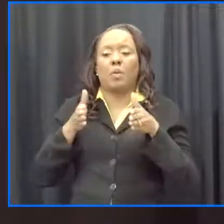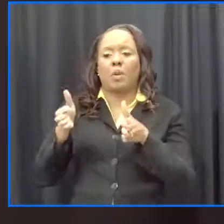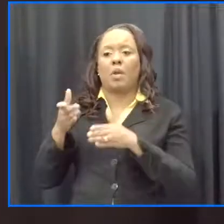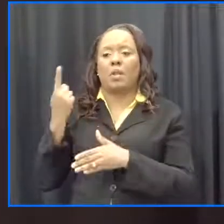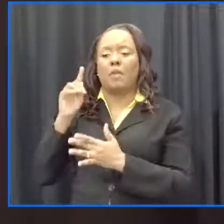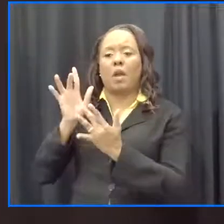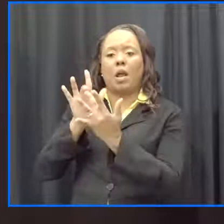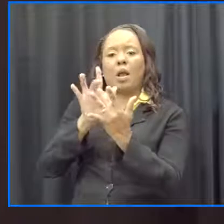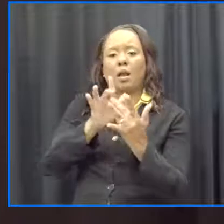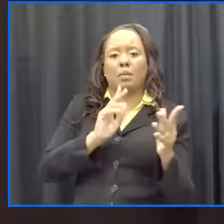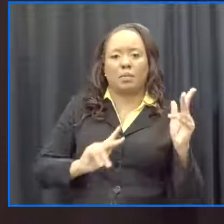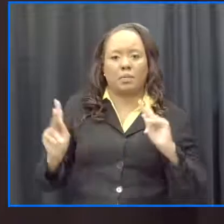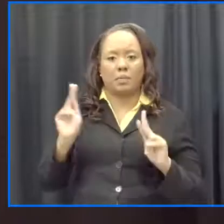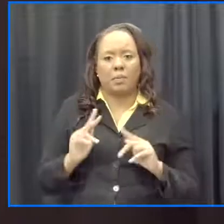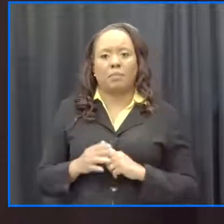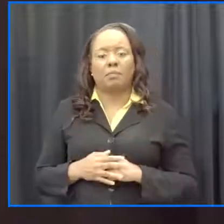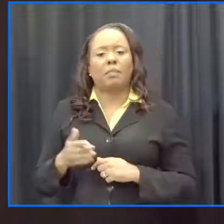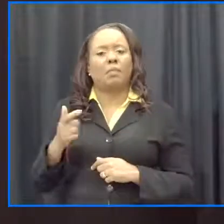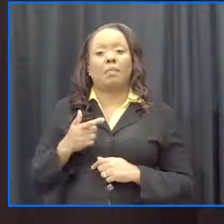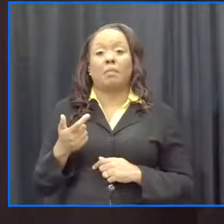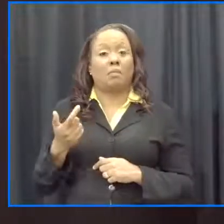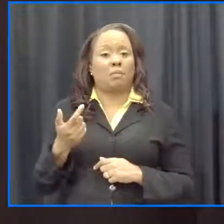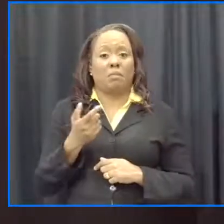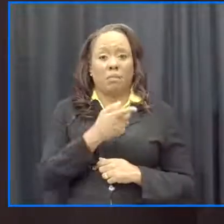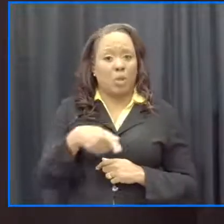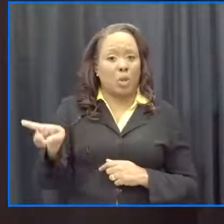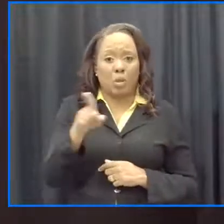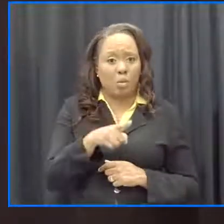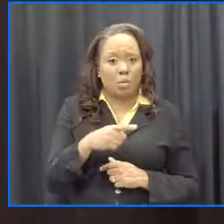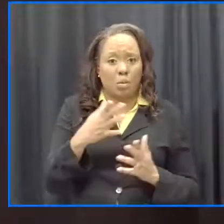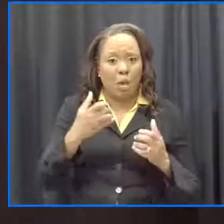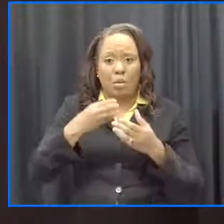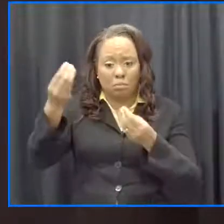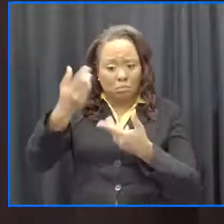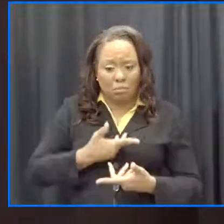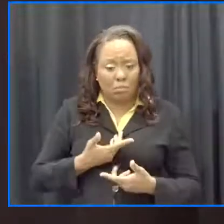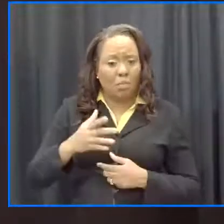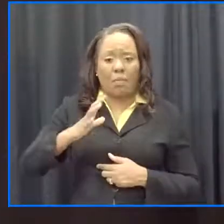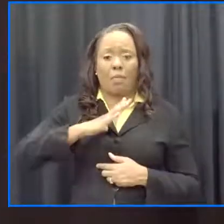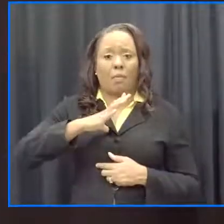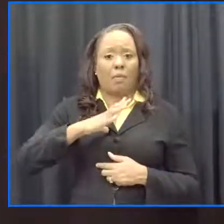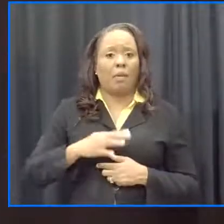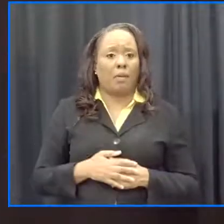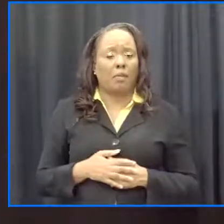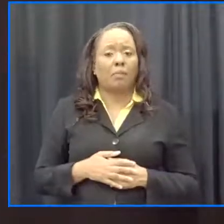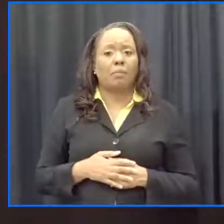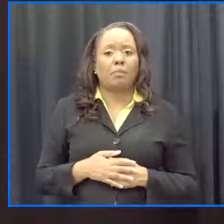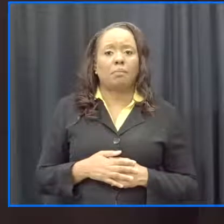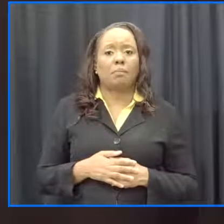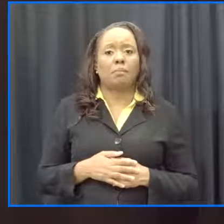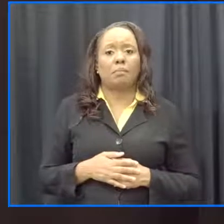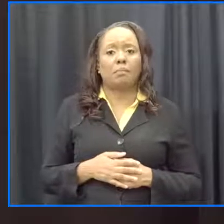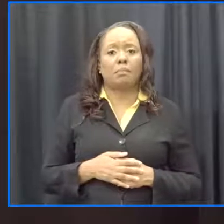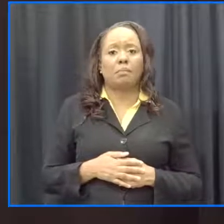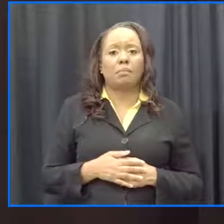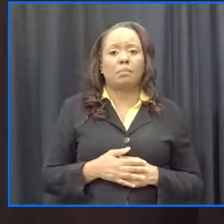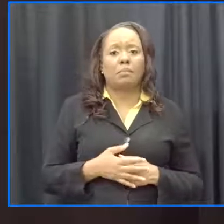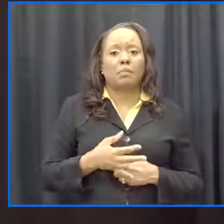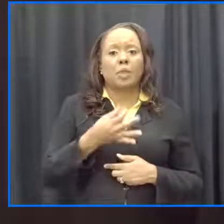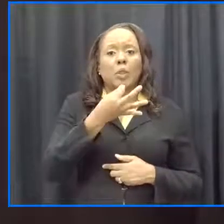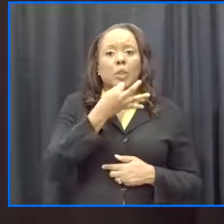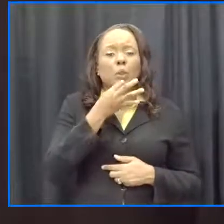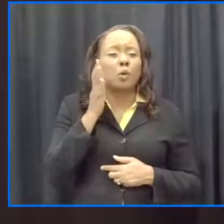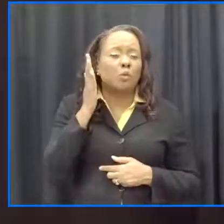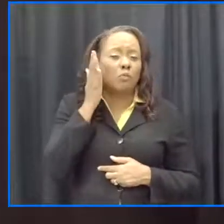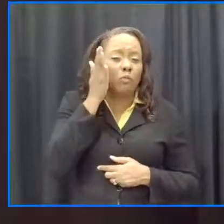people. And so I welcome anyone who wishes to pass ideas on to the Secretariat. In the very